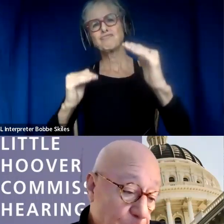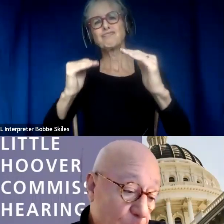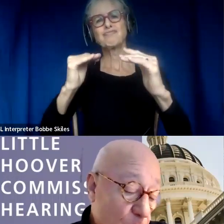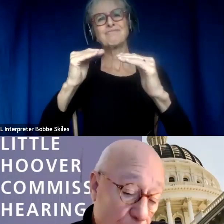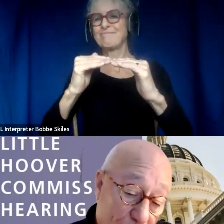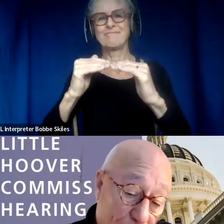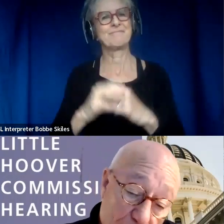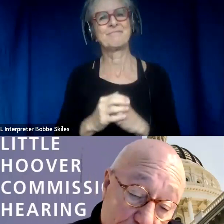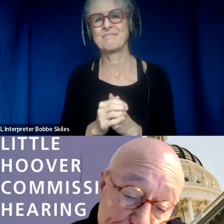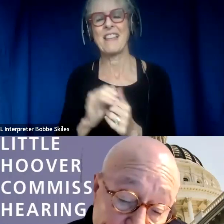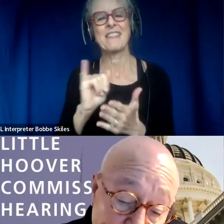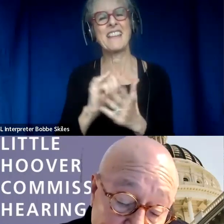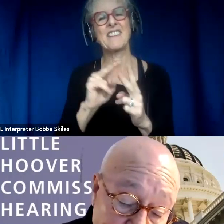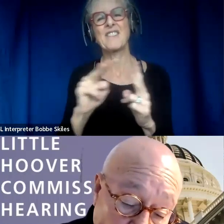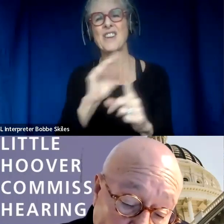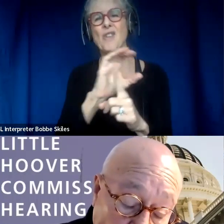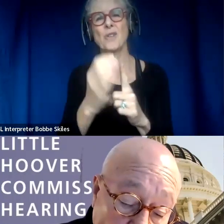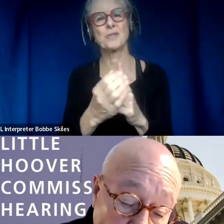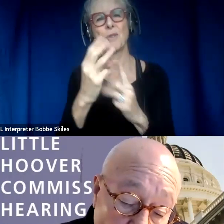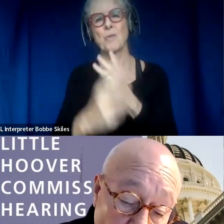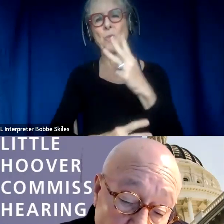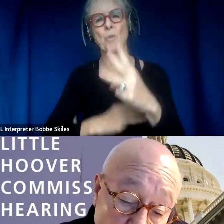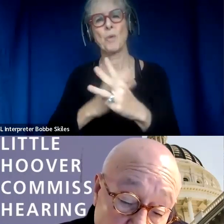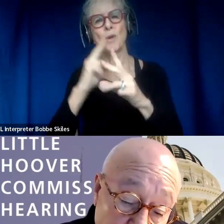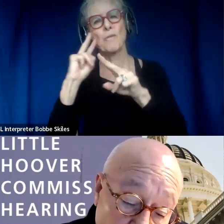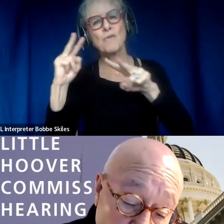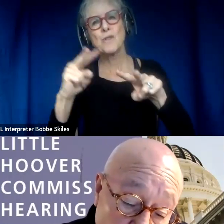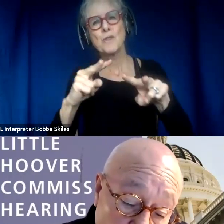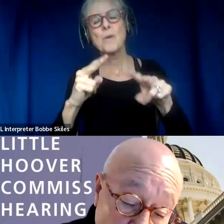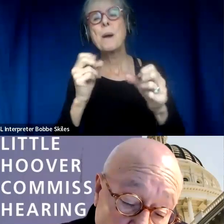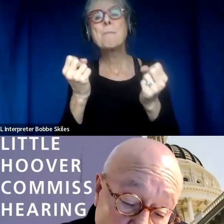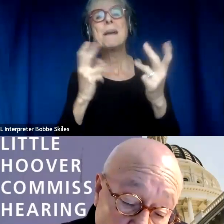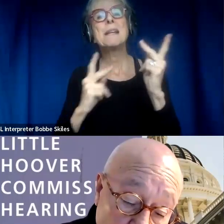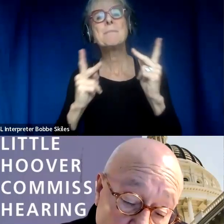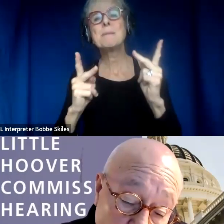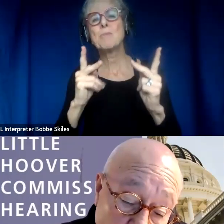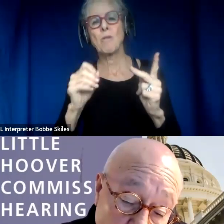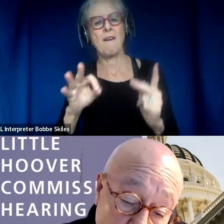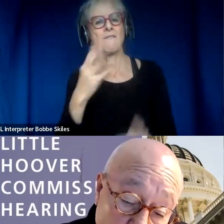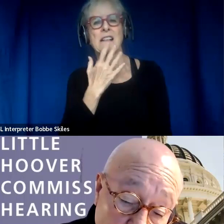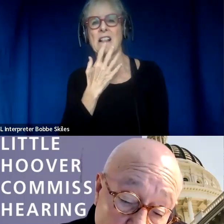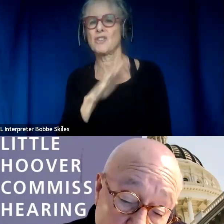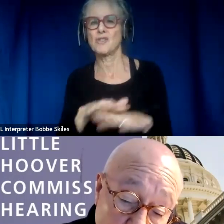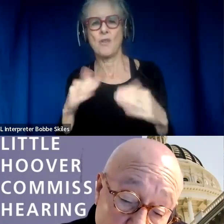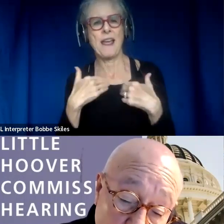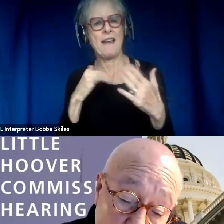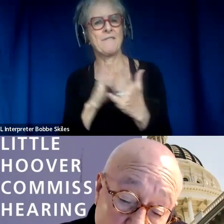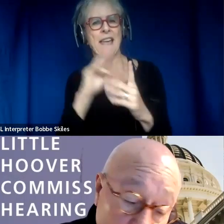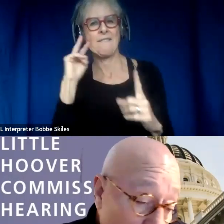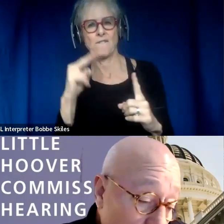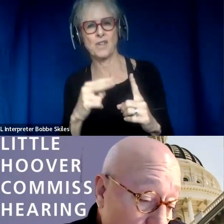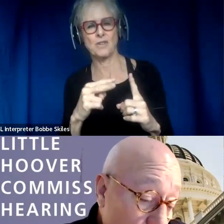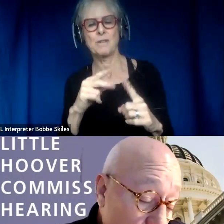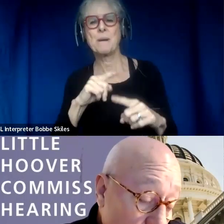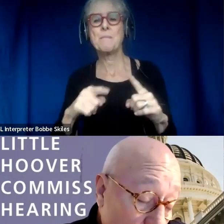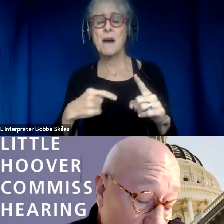specific worldview that many people of color don't hold. But I do believe it